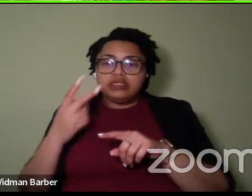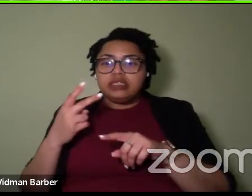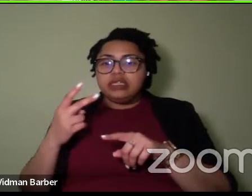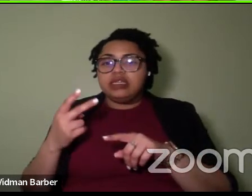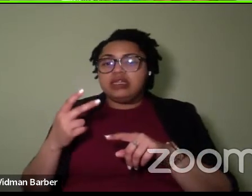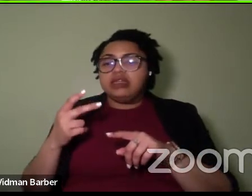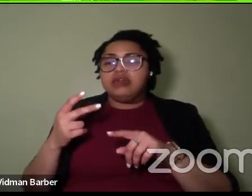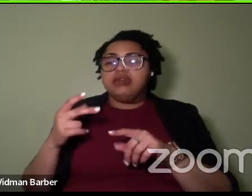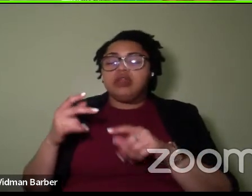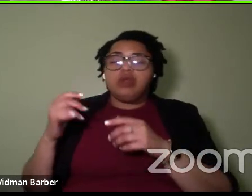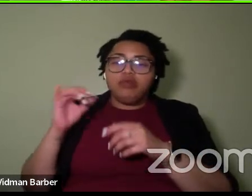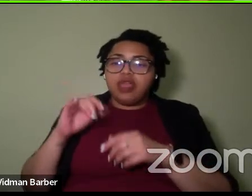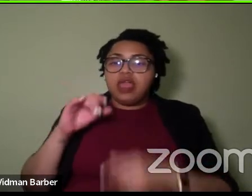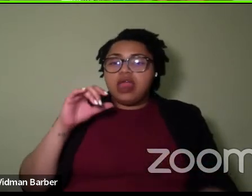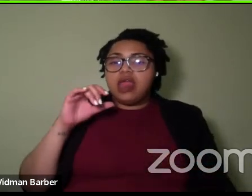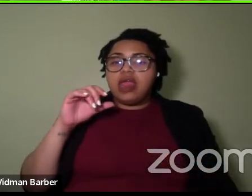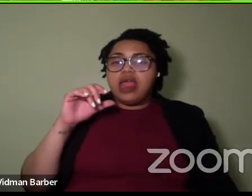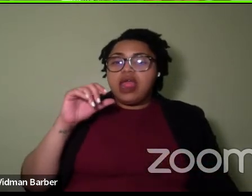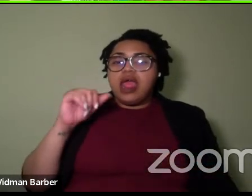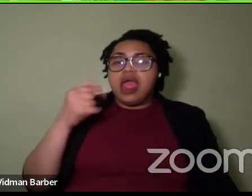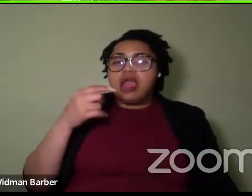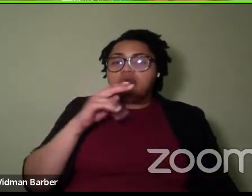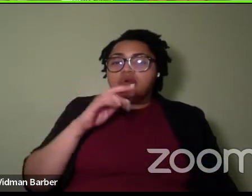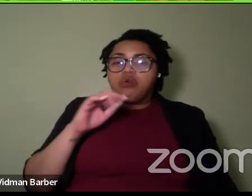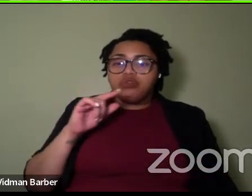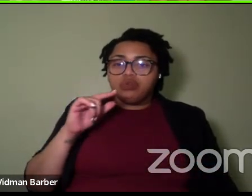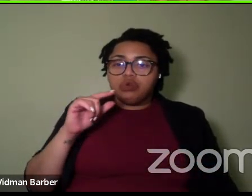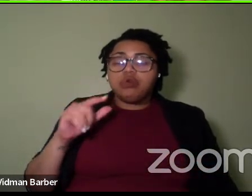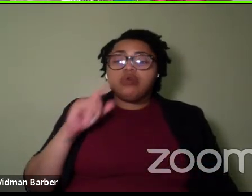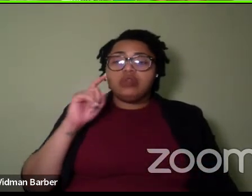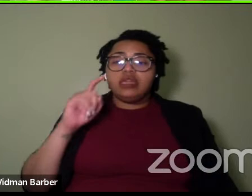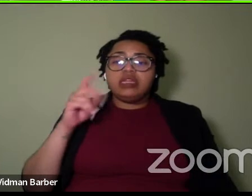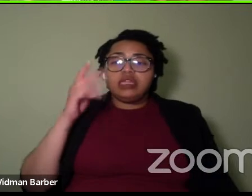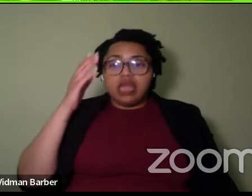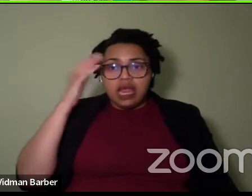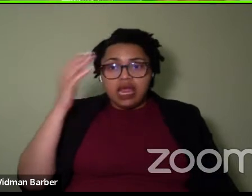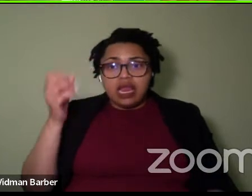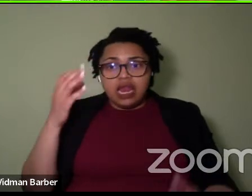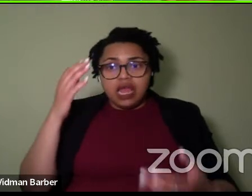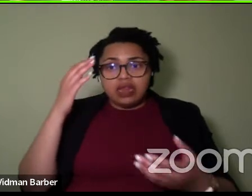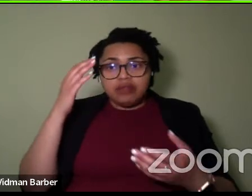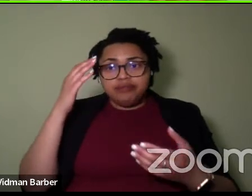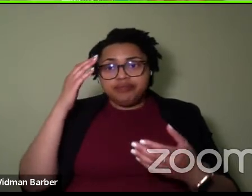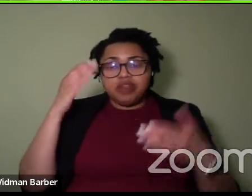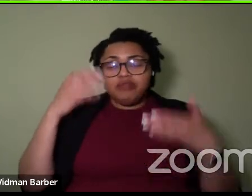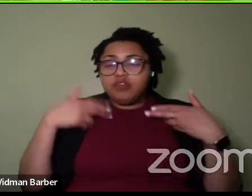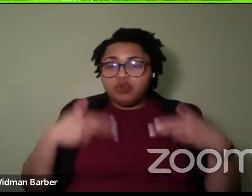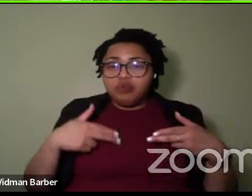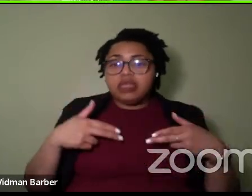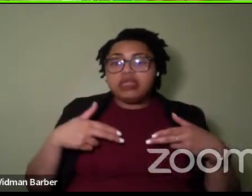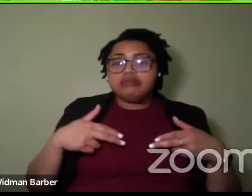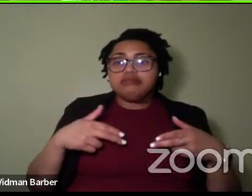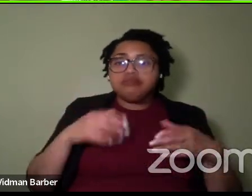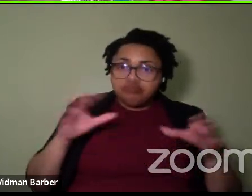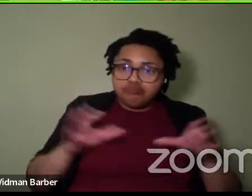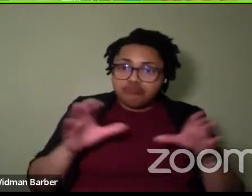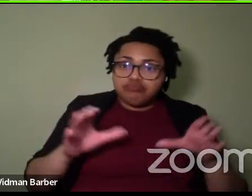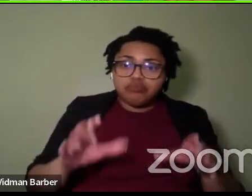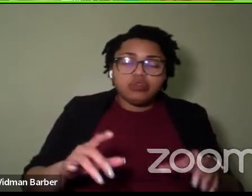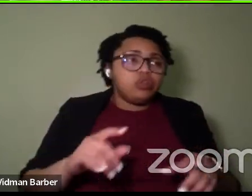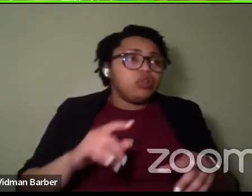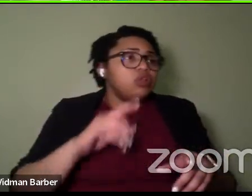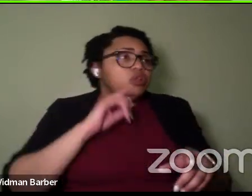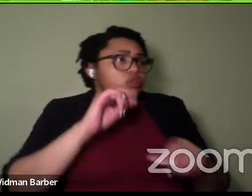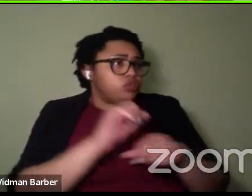labor. And, he decided to package their knowledge and call it permaculture, which is like an expensive field. If you want to